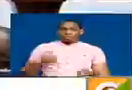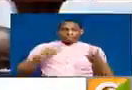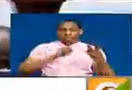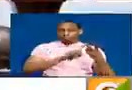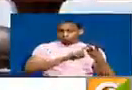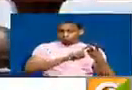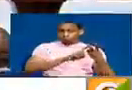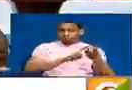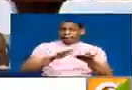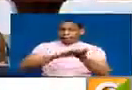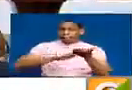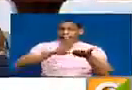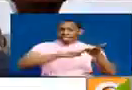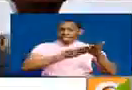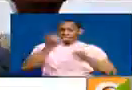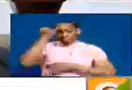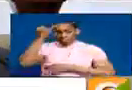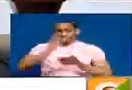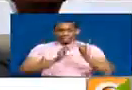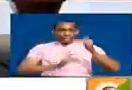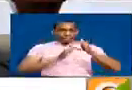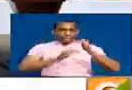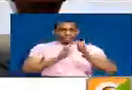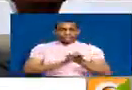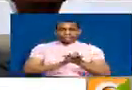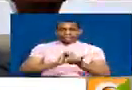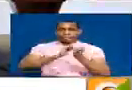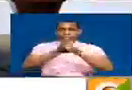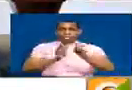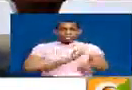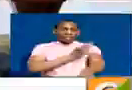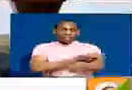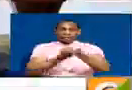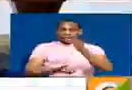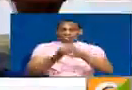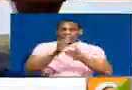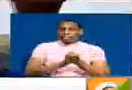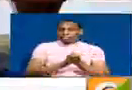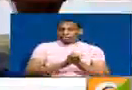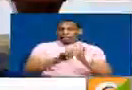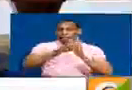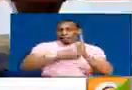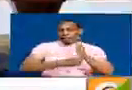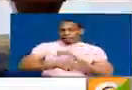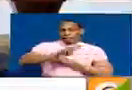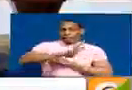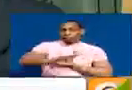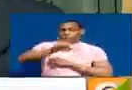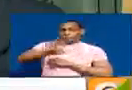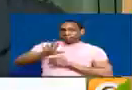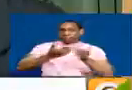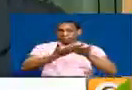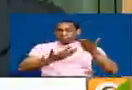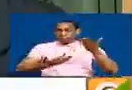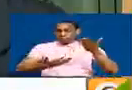2. The basic structure doctrine limits the amendment power set out in Articles 255